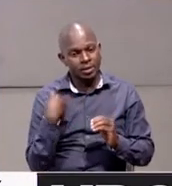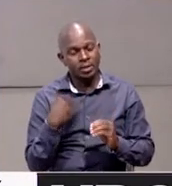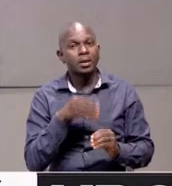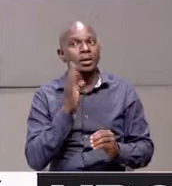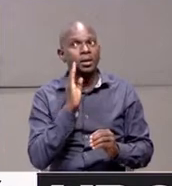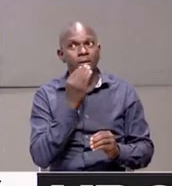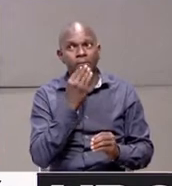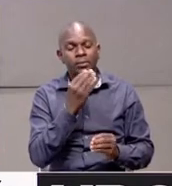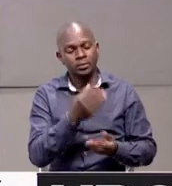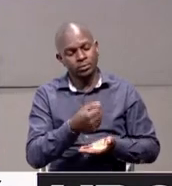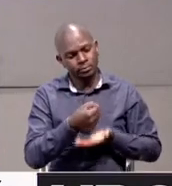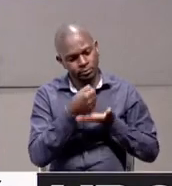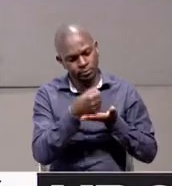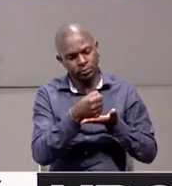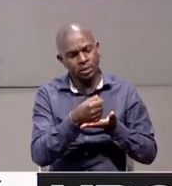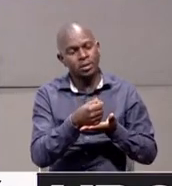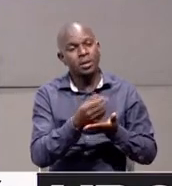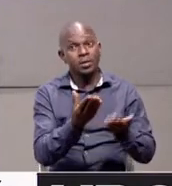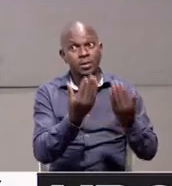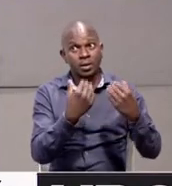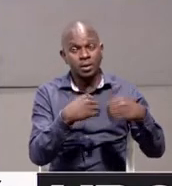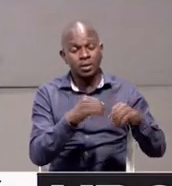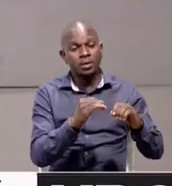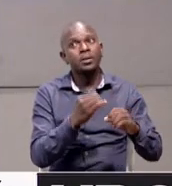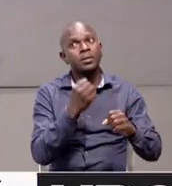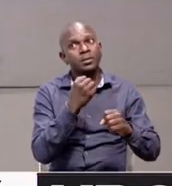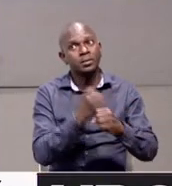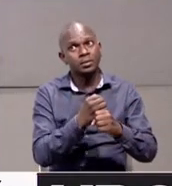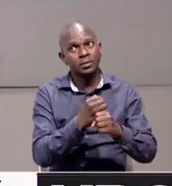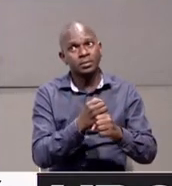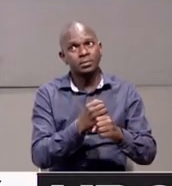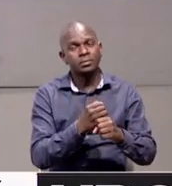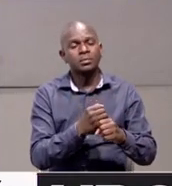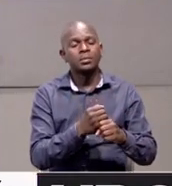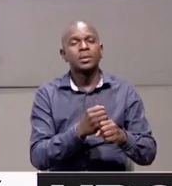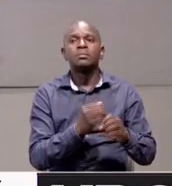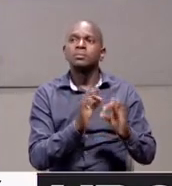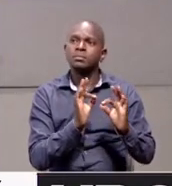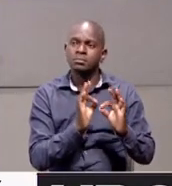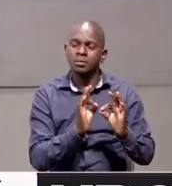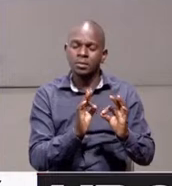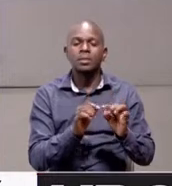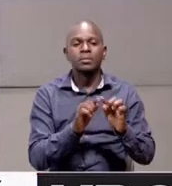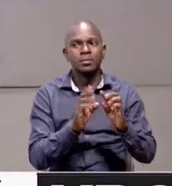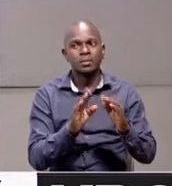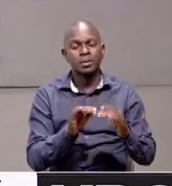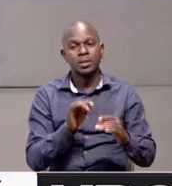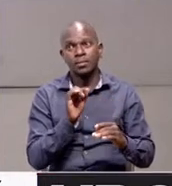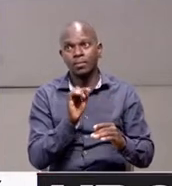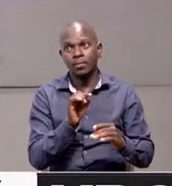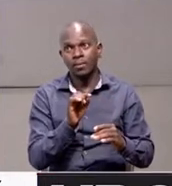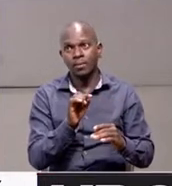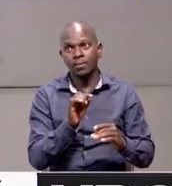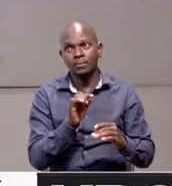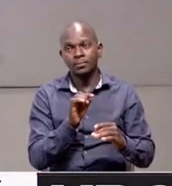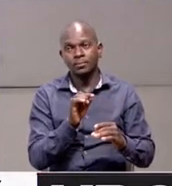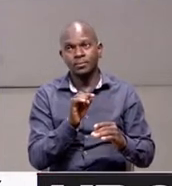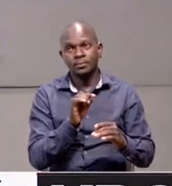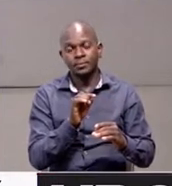to be able to do difficult tasks, especially